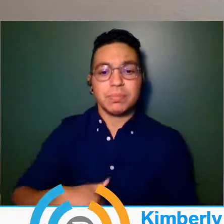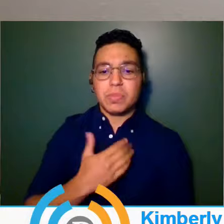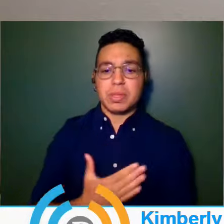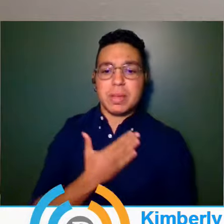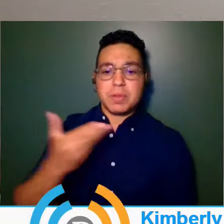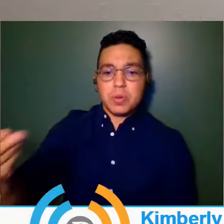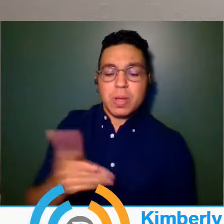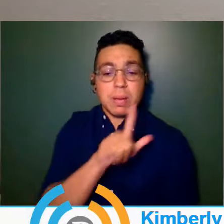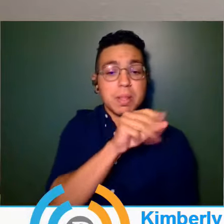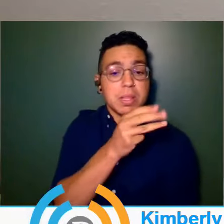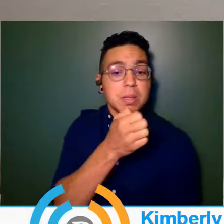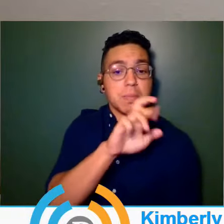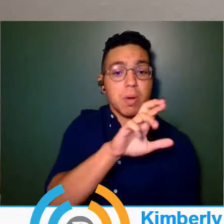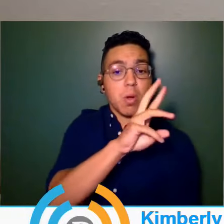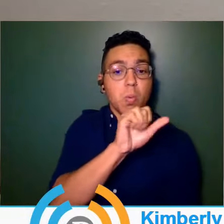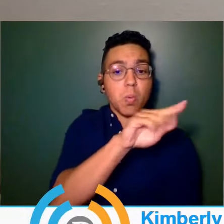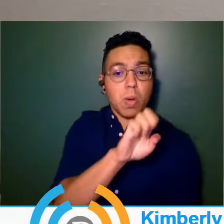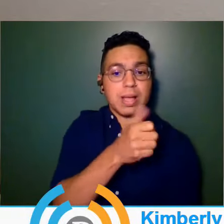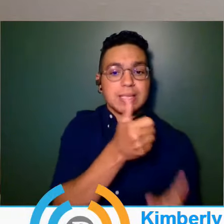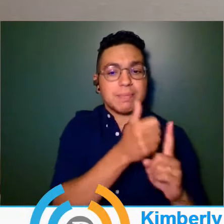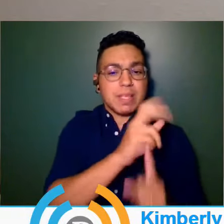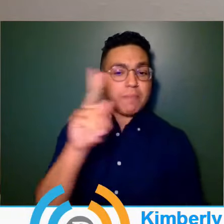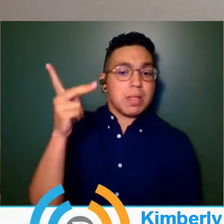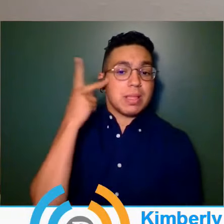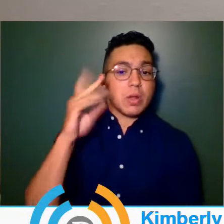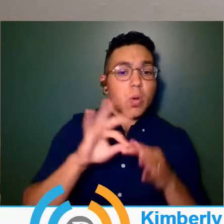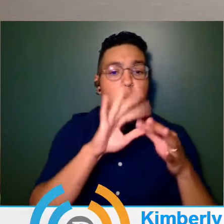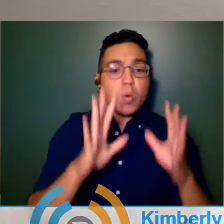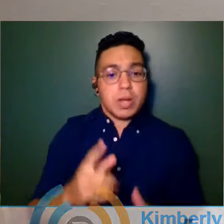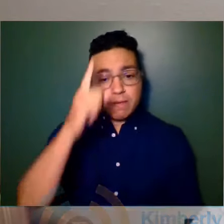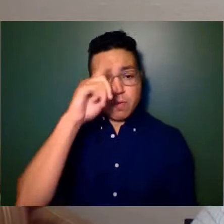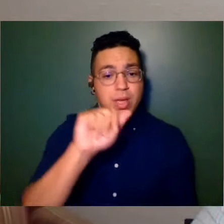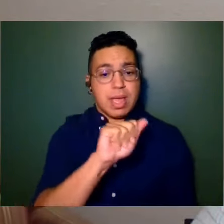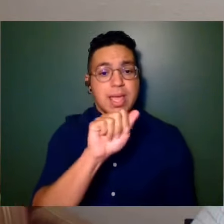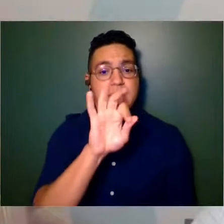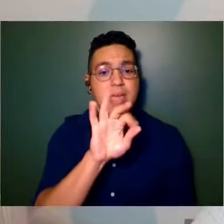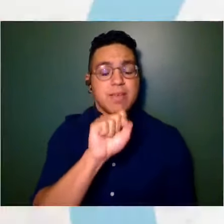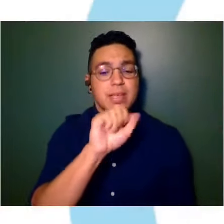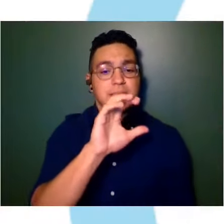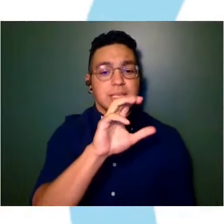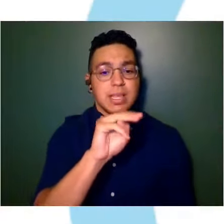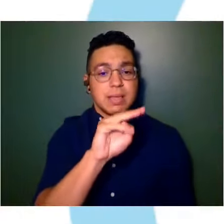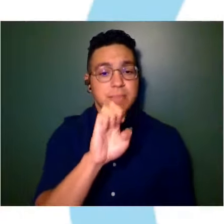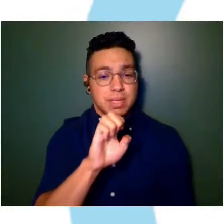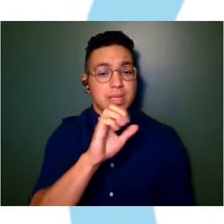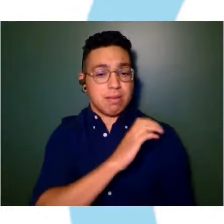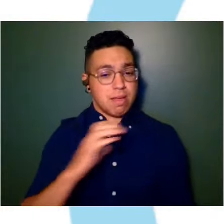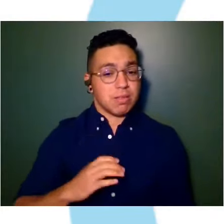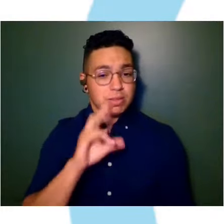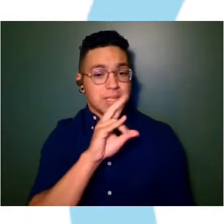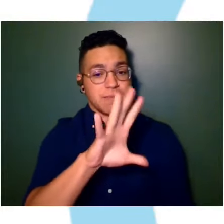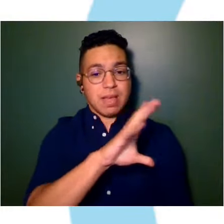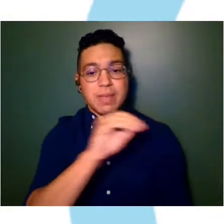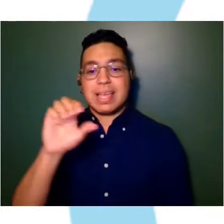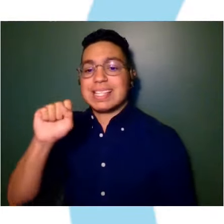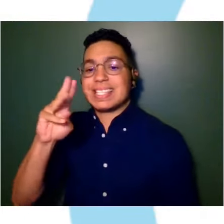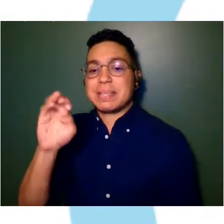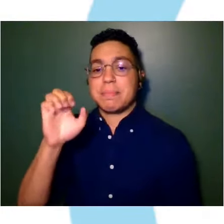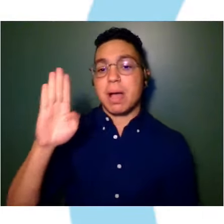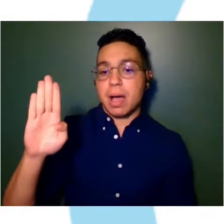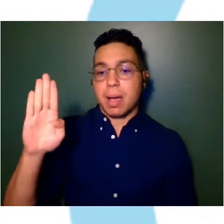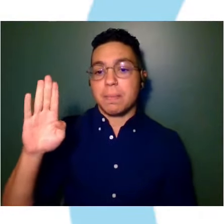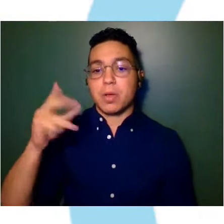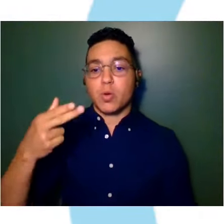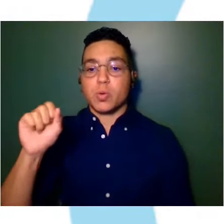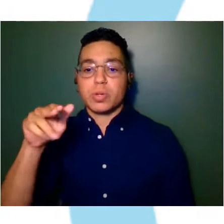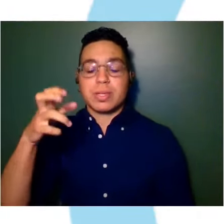chair and community organizers for the Oregon chapter of the Council on American and Islamic Relations. Lamar and